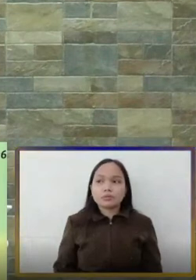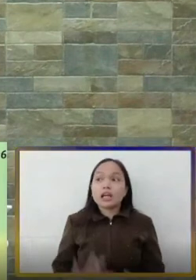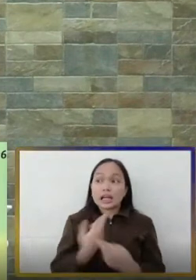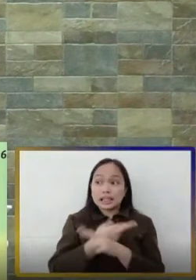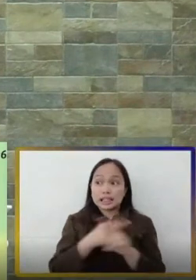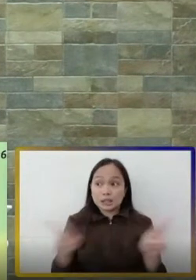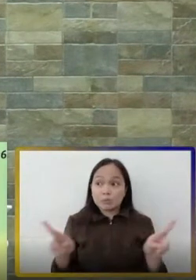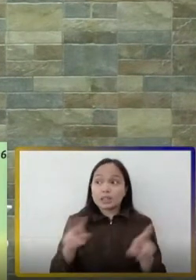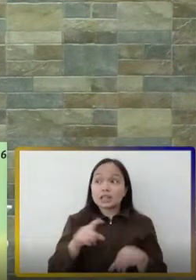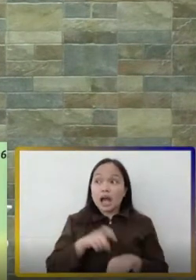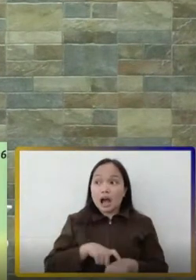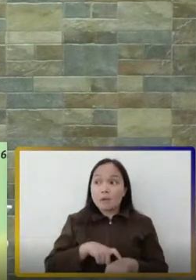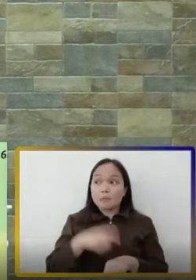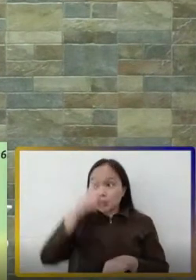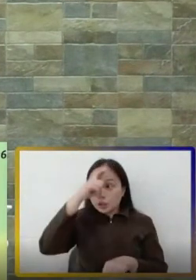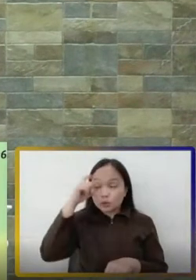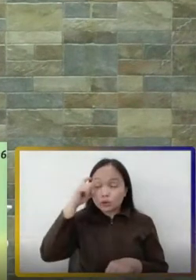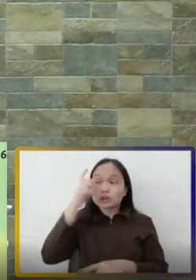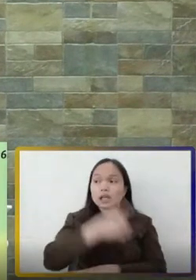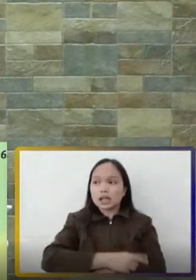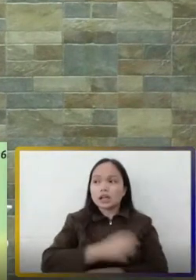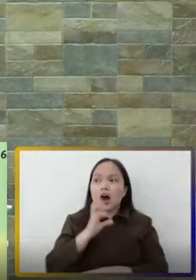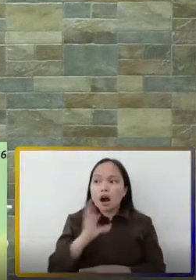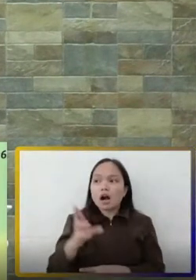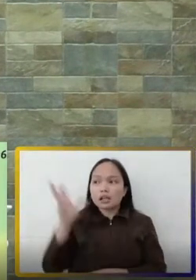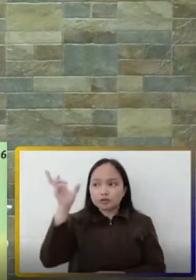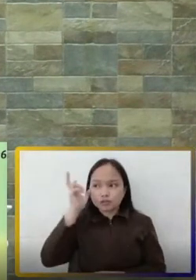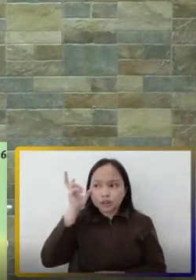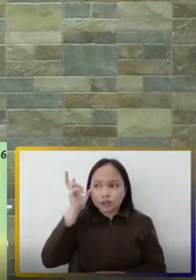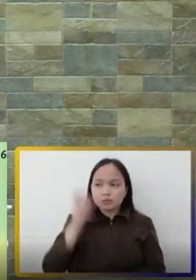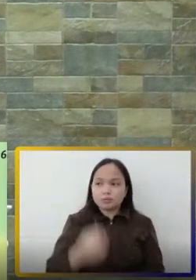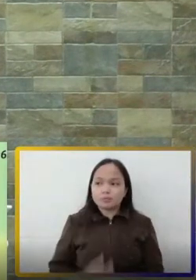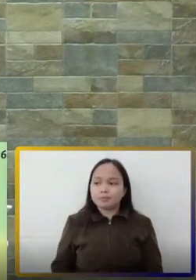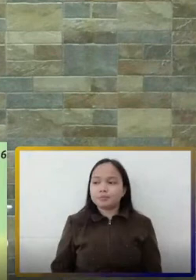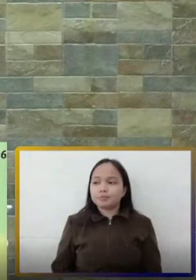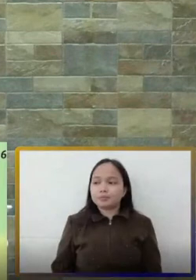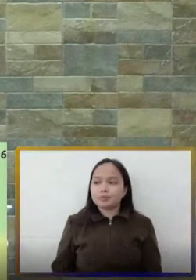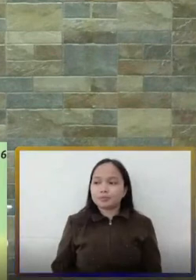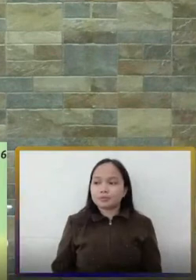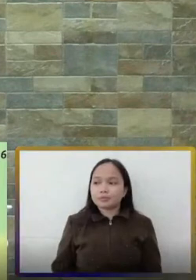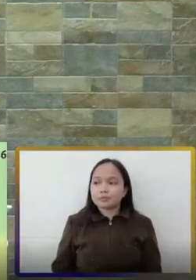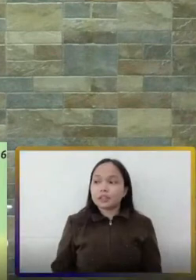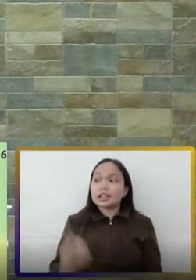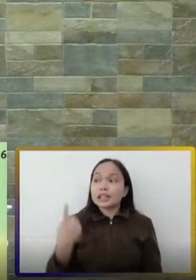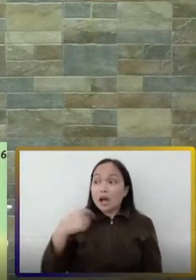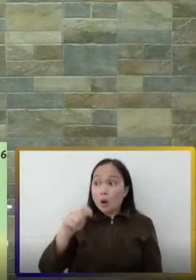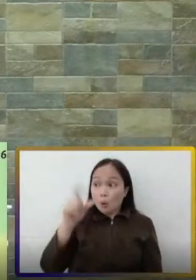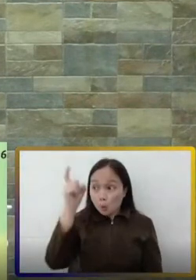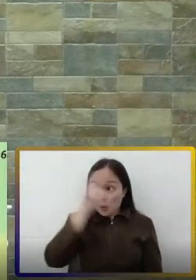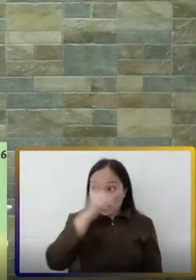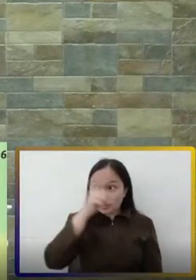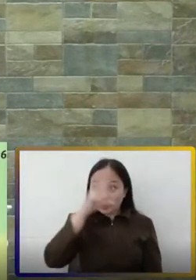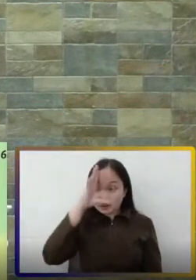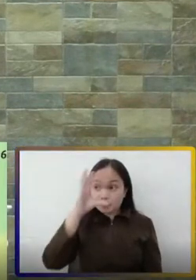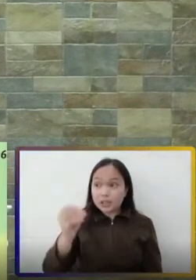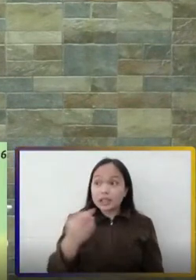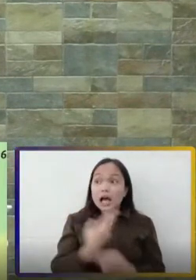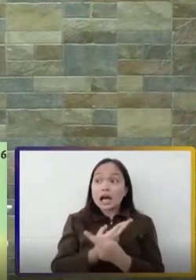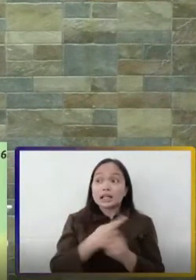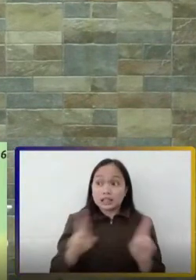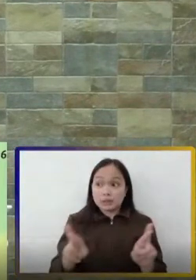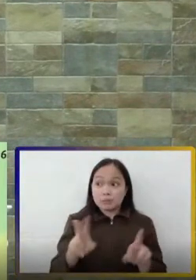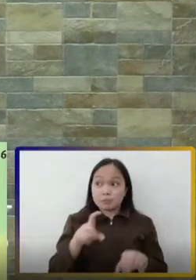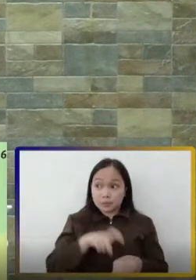Redeeming the time because the days are evil. The wise man will redeem